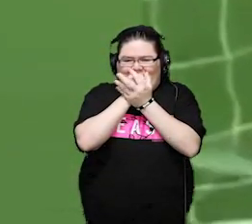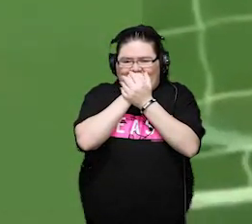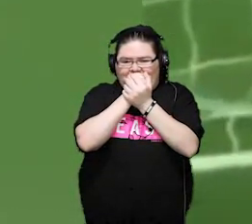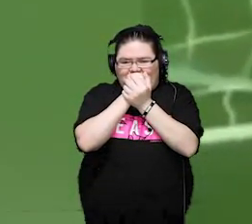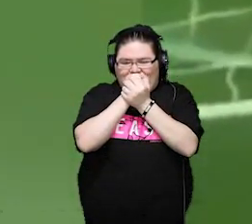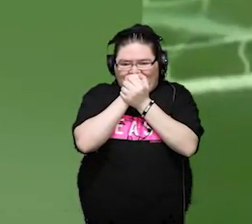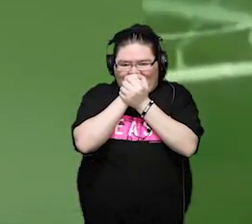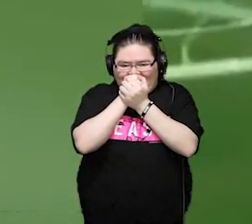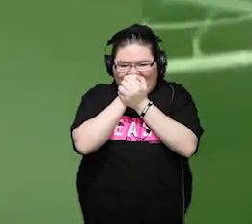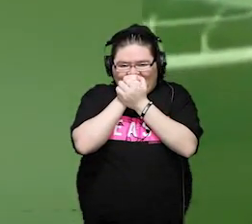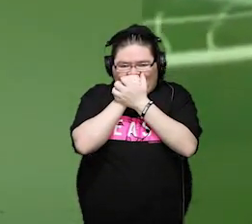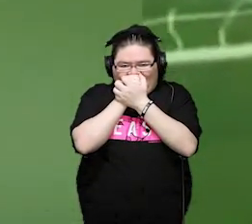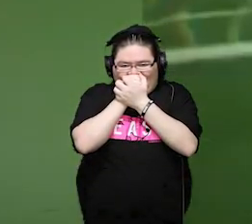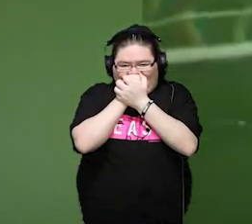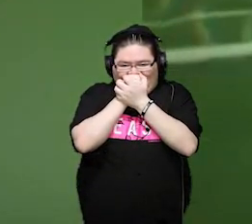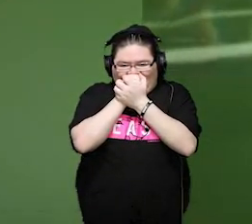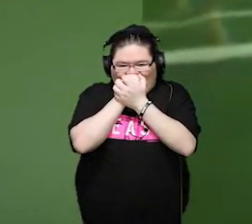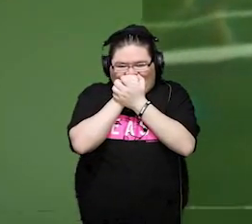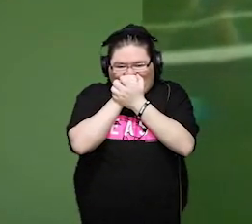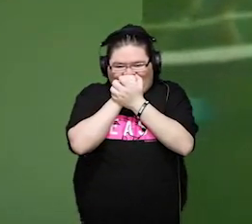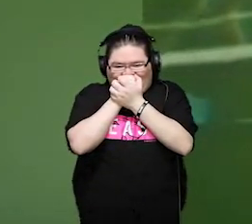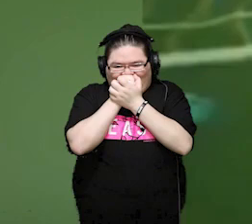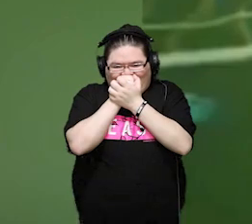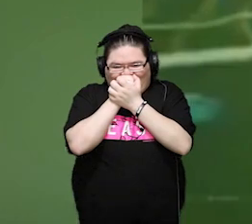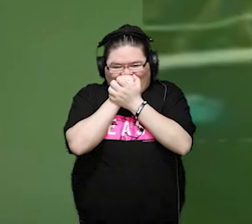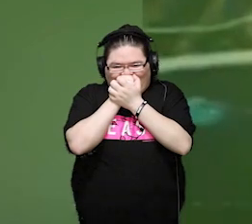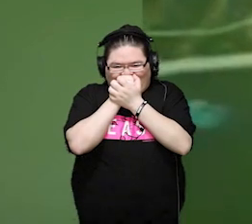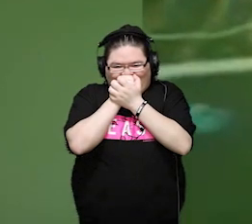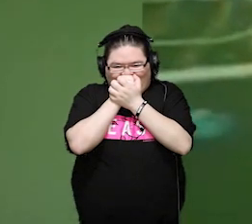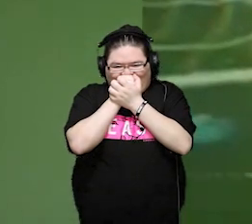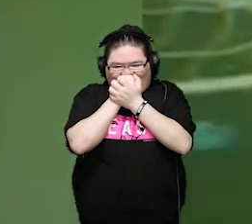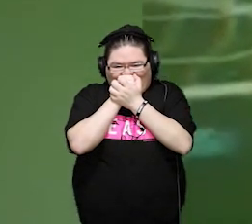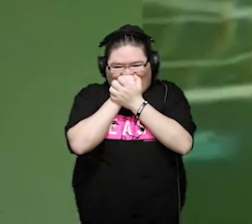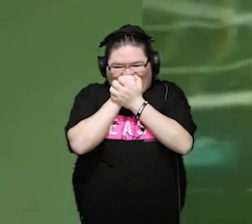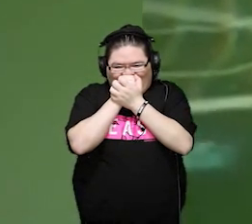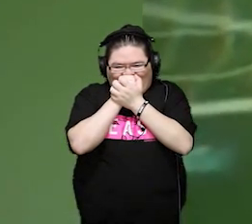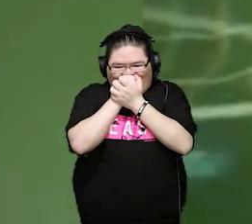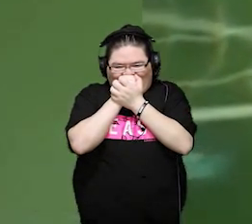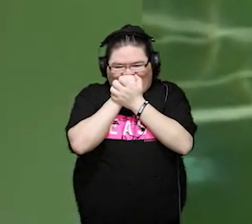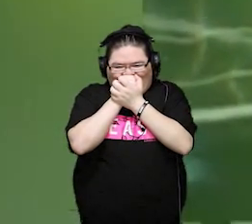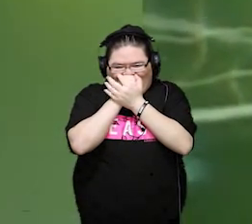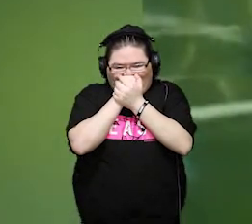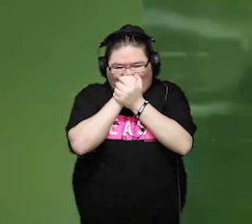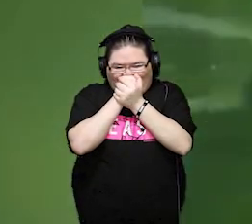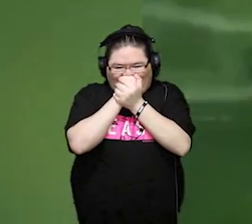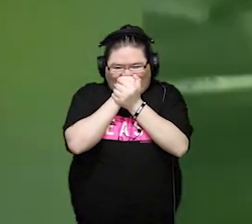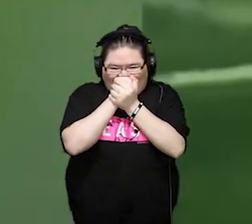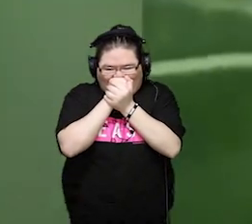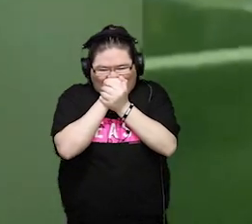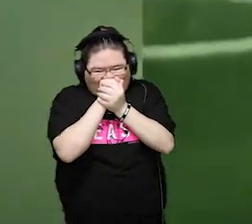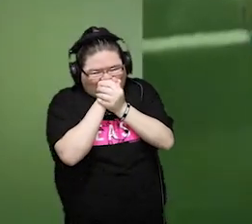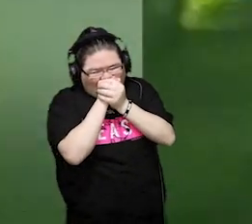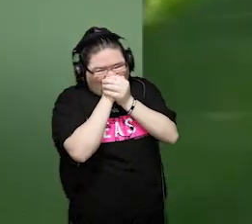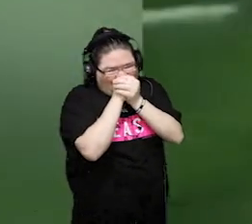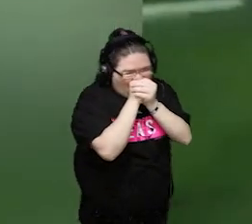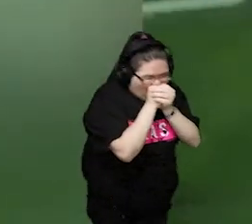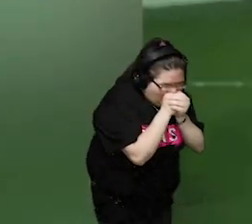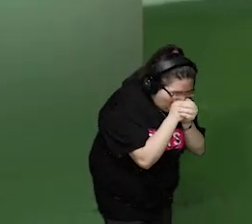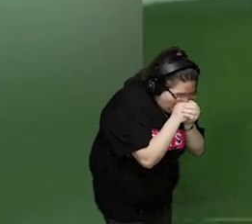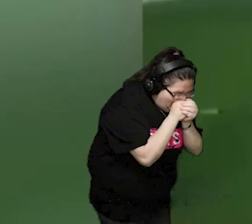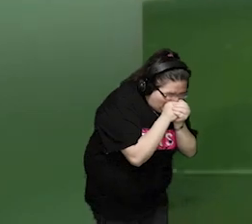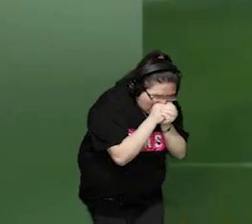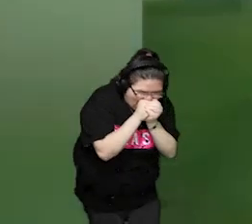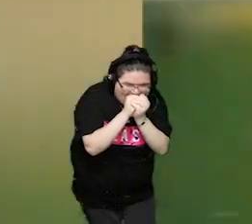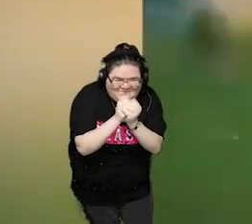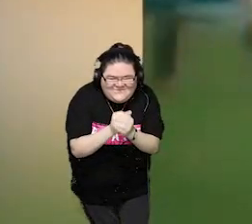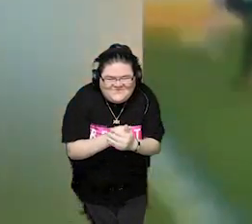going to be real close up. Oh god. His balls on the line. Let us have a moment of silence for this man's fallen brothers. As you see right here, he got to the ball and